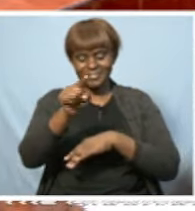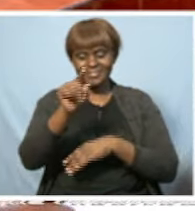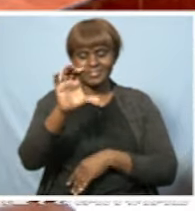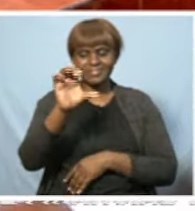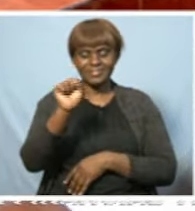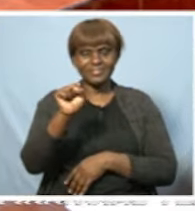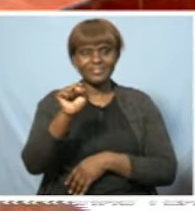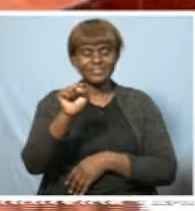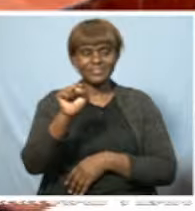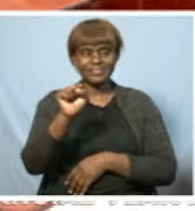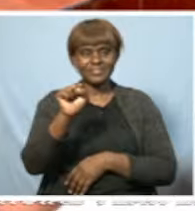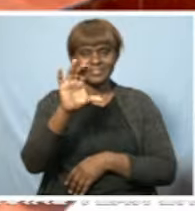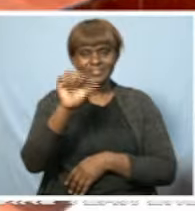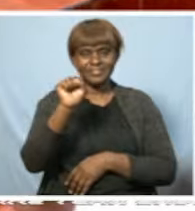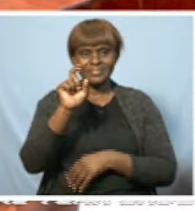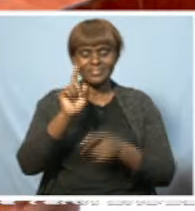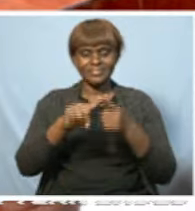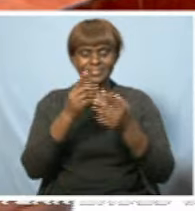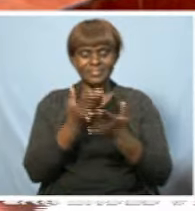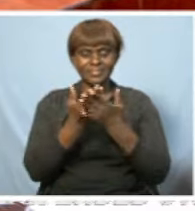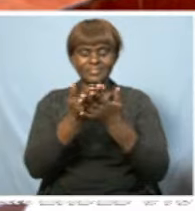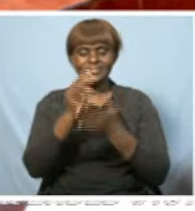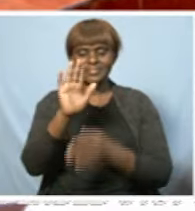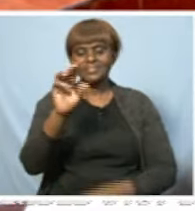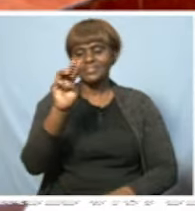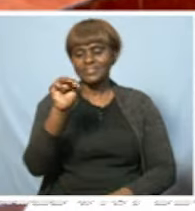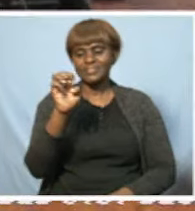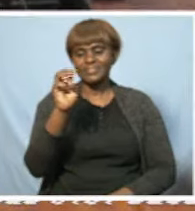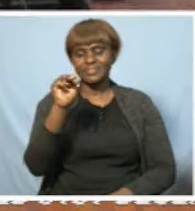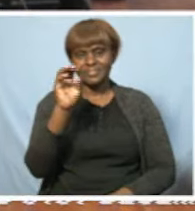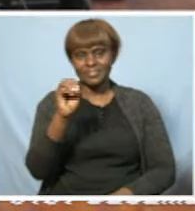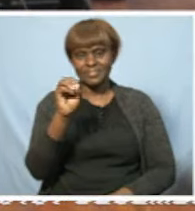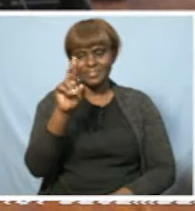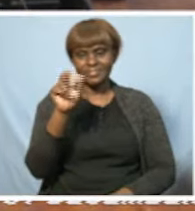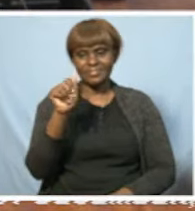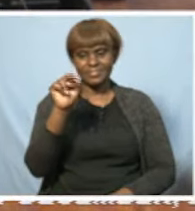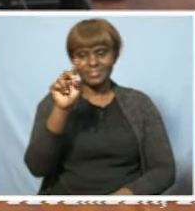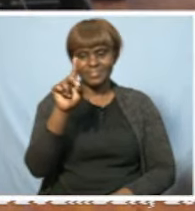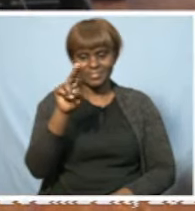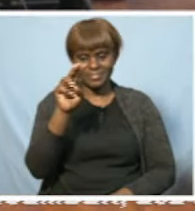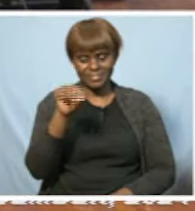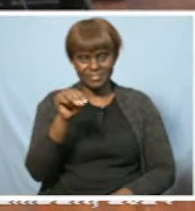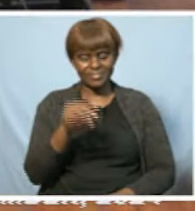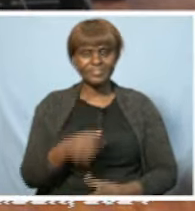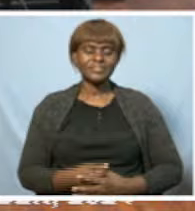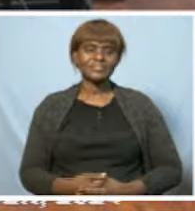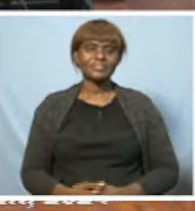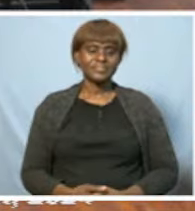to present your memorandum. Thank you